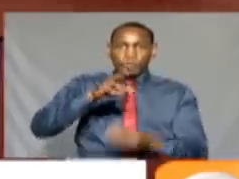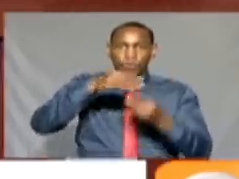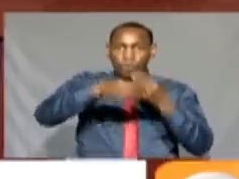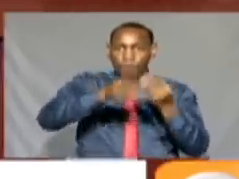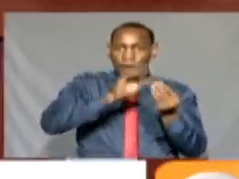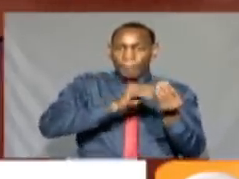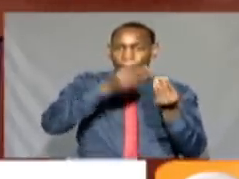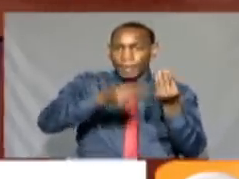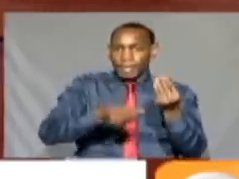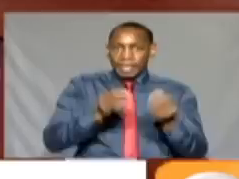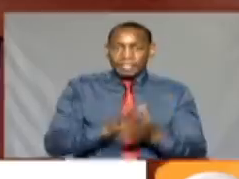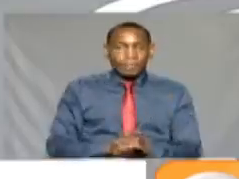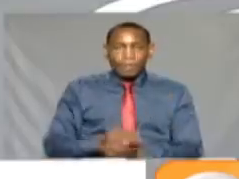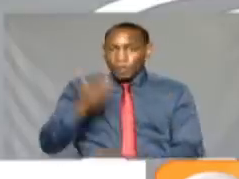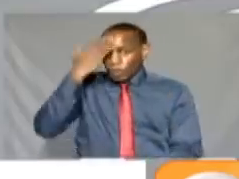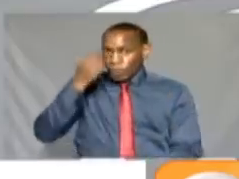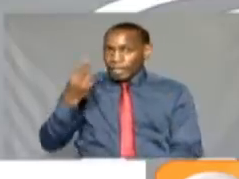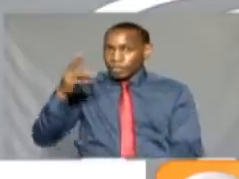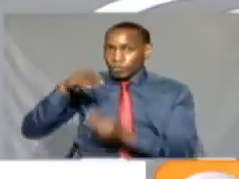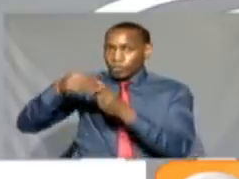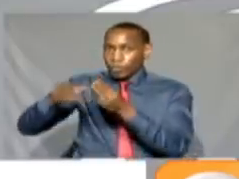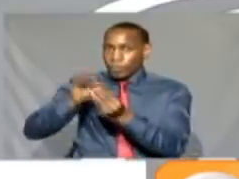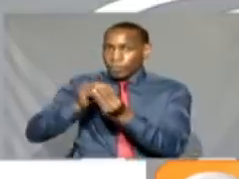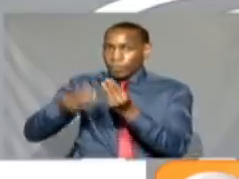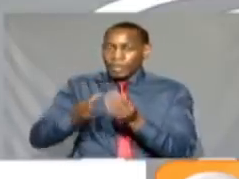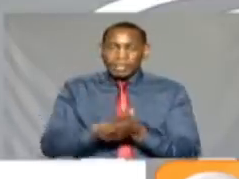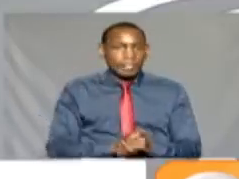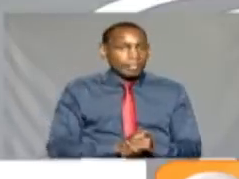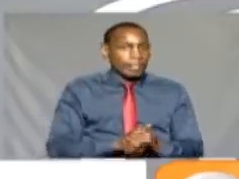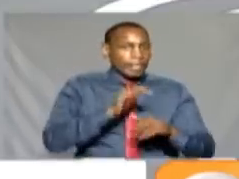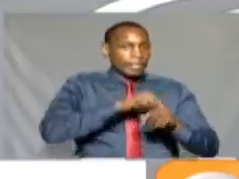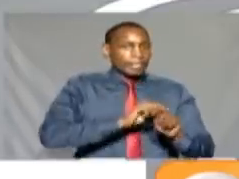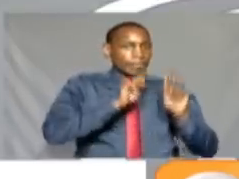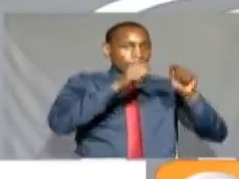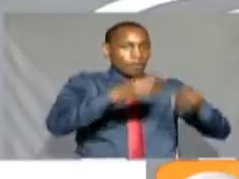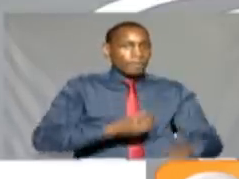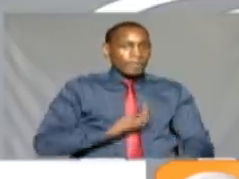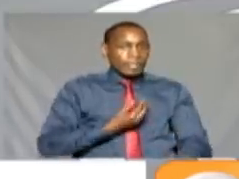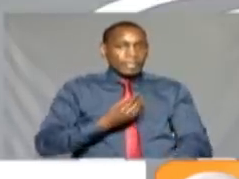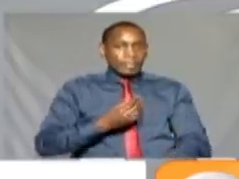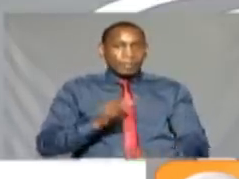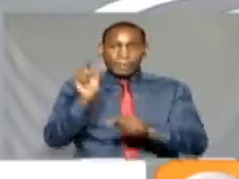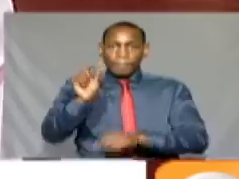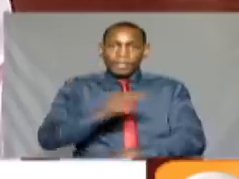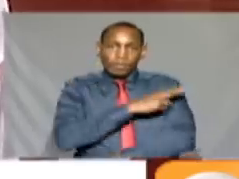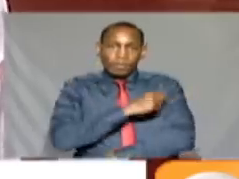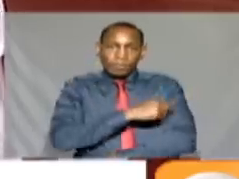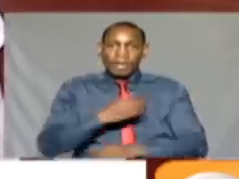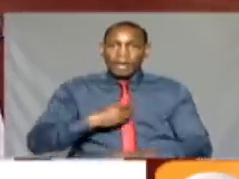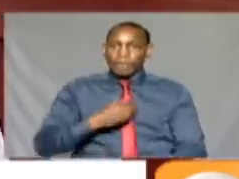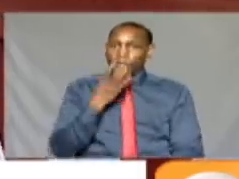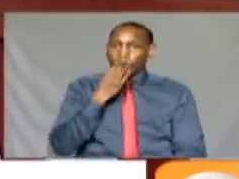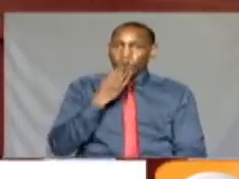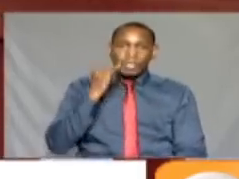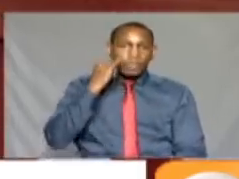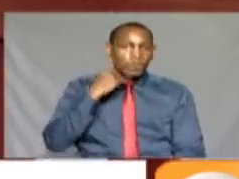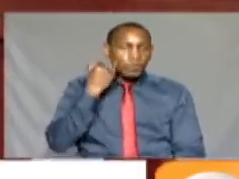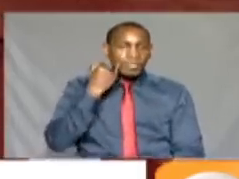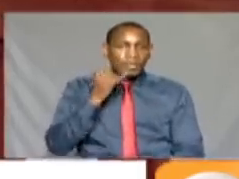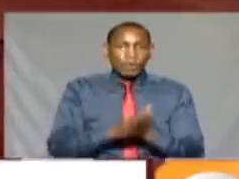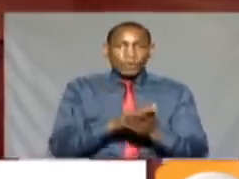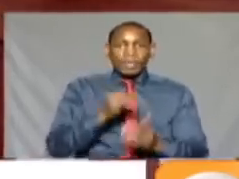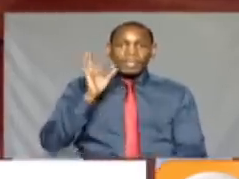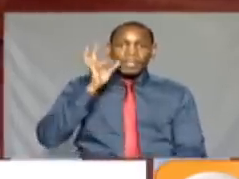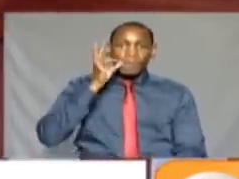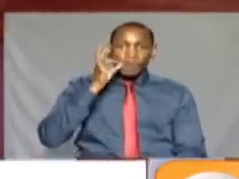and said, why two bananas? As Nyambane, you know the best thing, when you visit people in hospital, you go with orange juice. Yes. Na matunda. And Lucozade. Yes. Yeah,